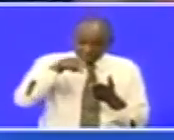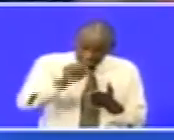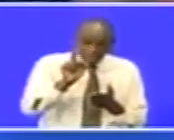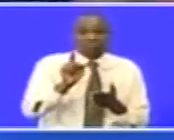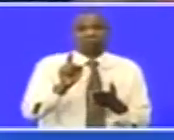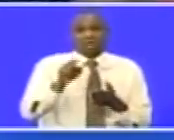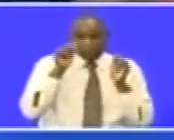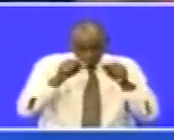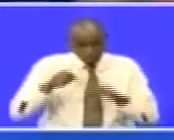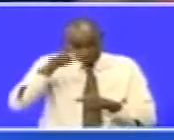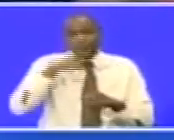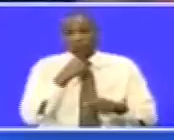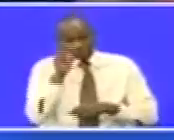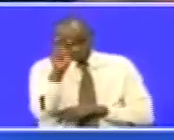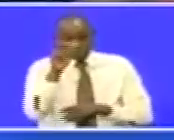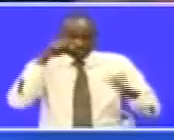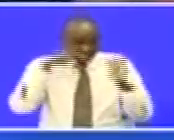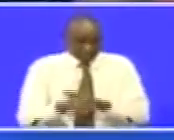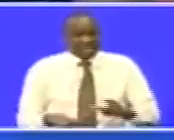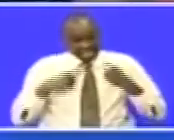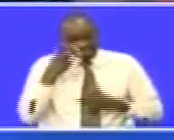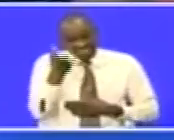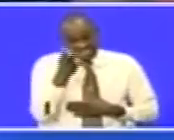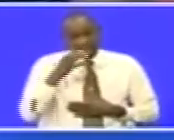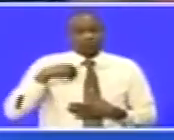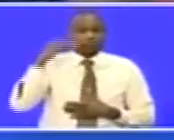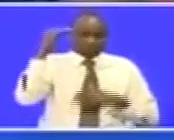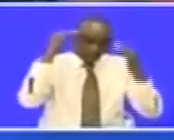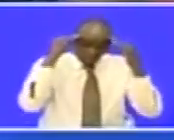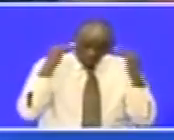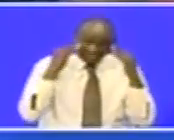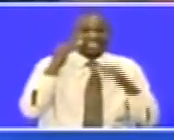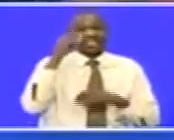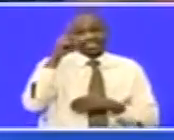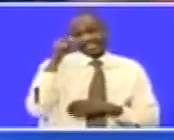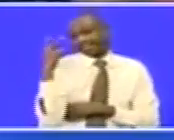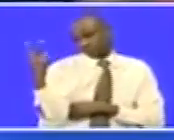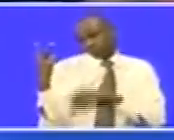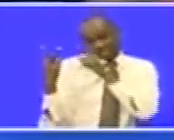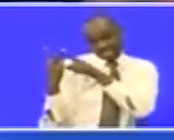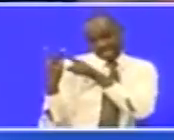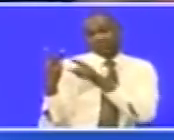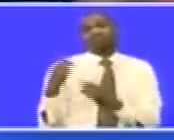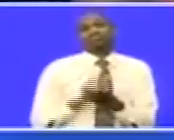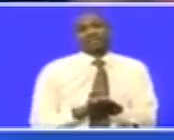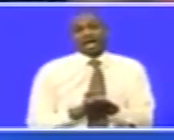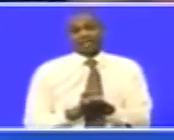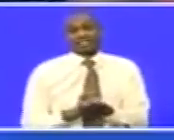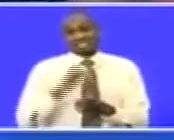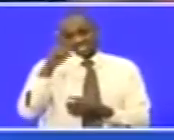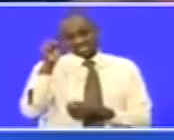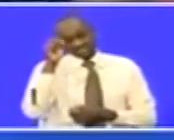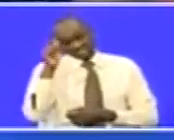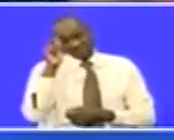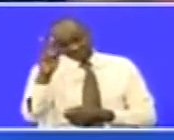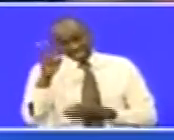You can still watch the live proceedings from the Supreme Court on KTN News, that is DSTV channel 274,